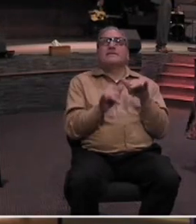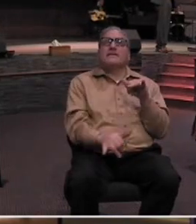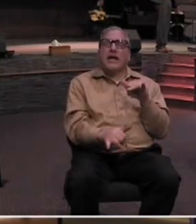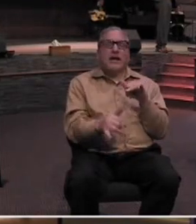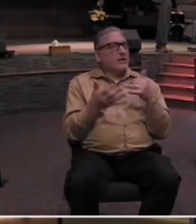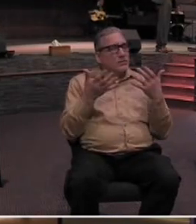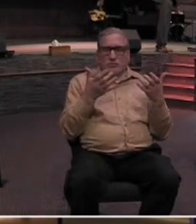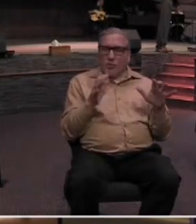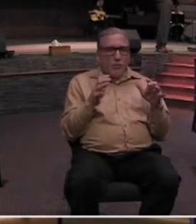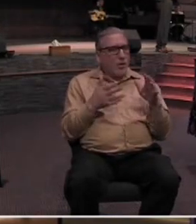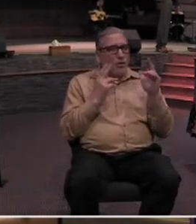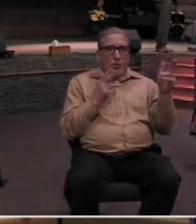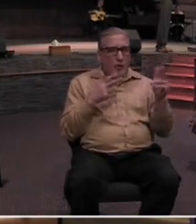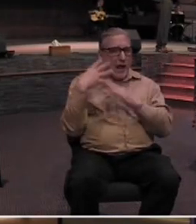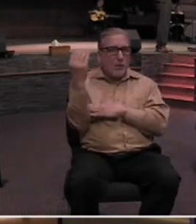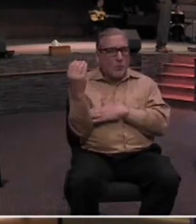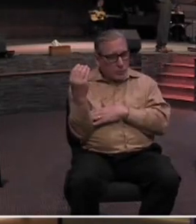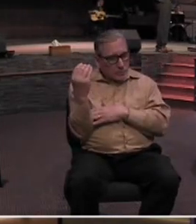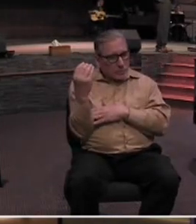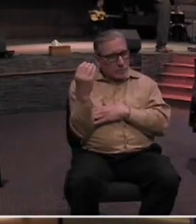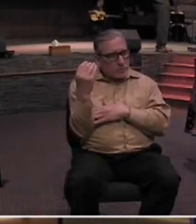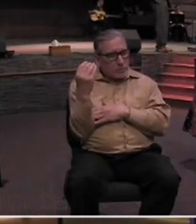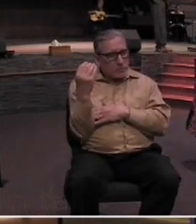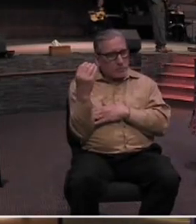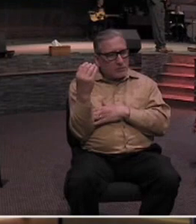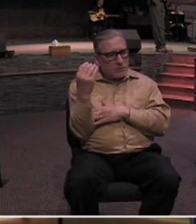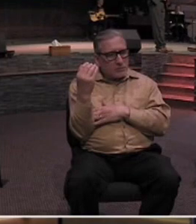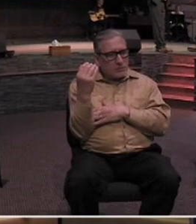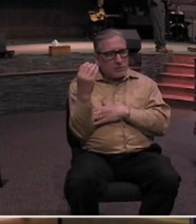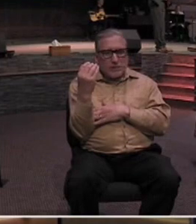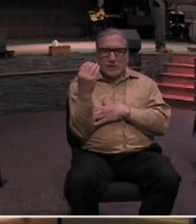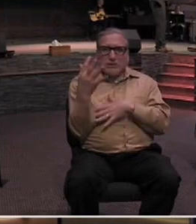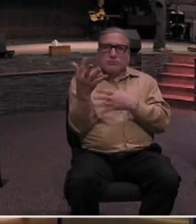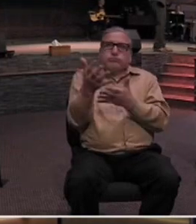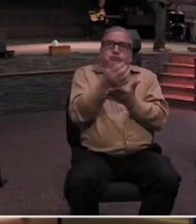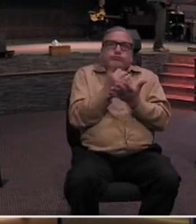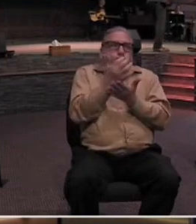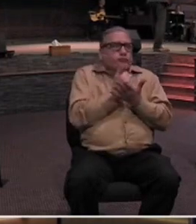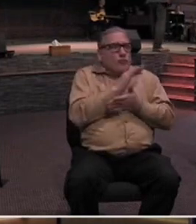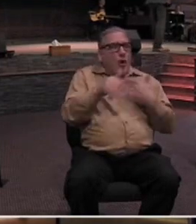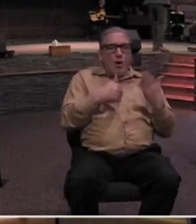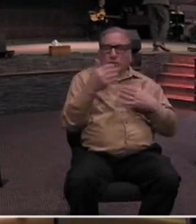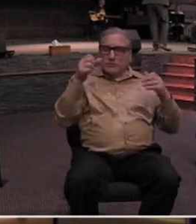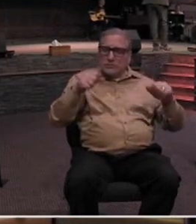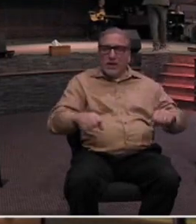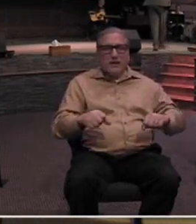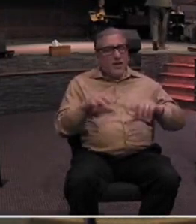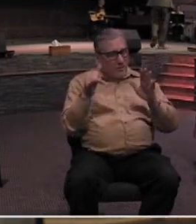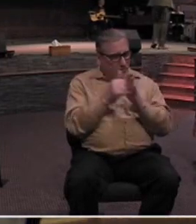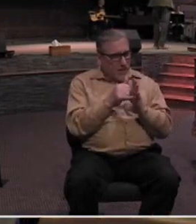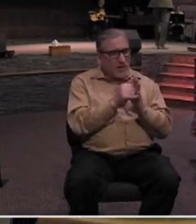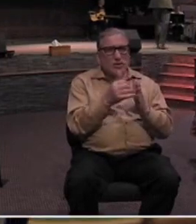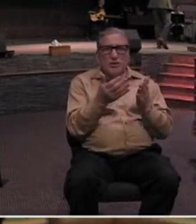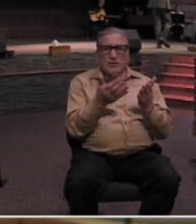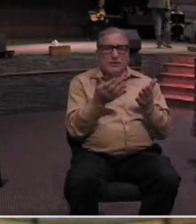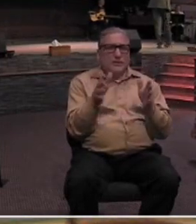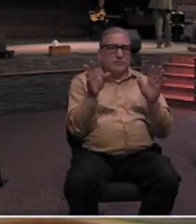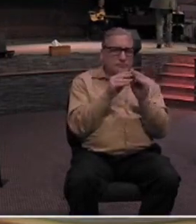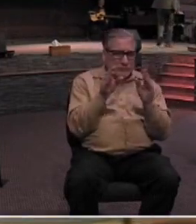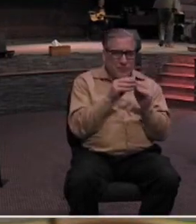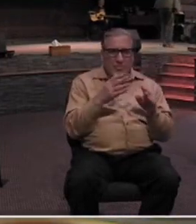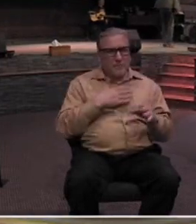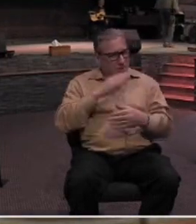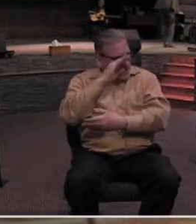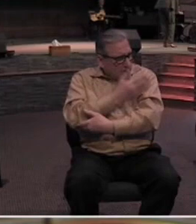You don't want to just rush out. You just want to, get all that you can. In that service, my son was just a little tyke,